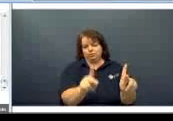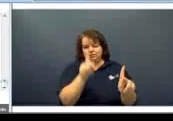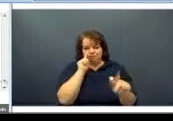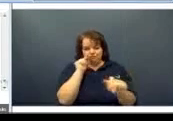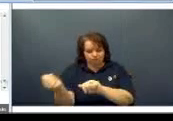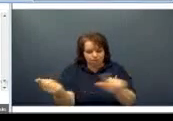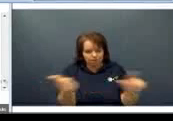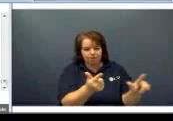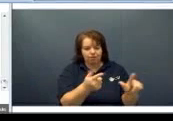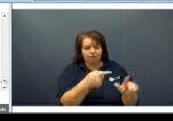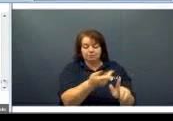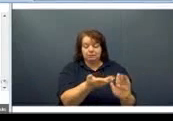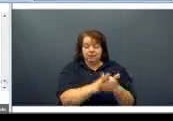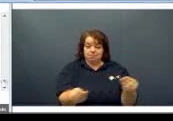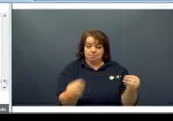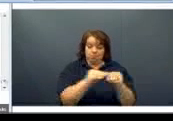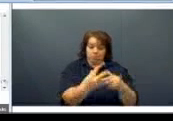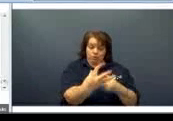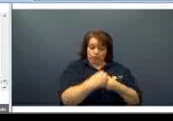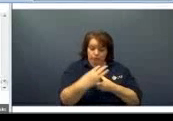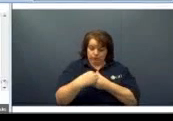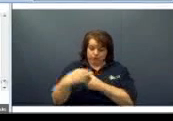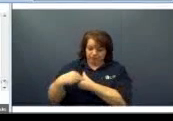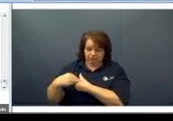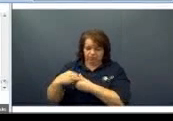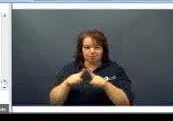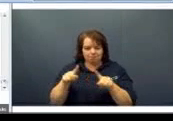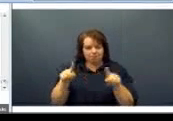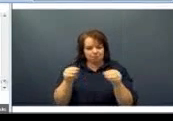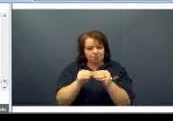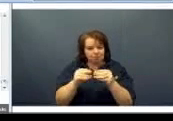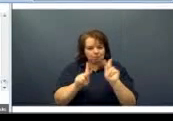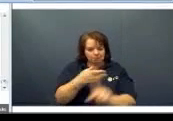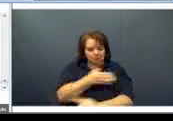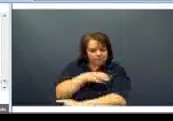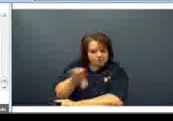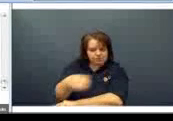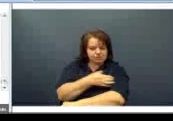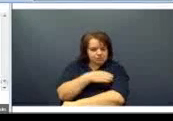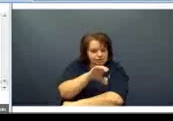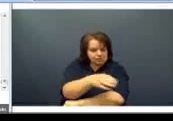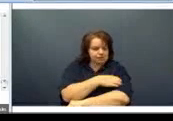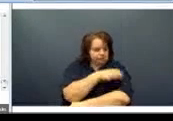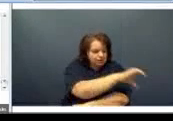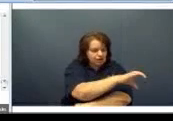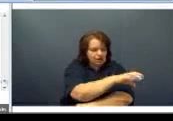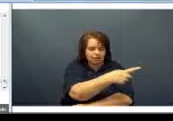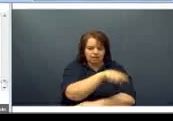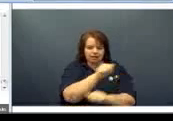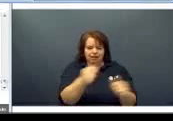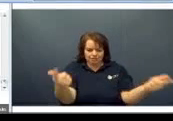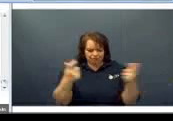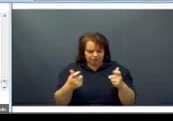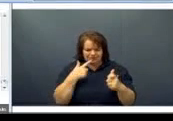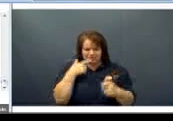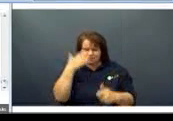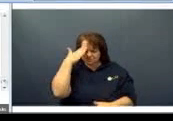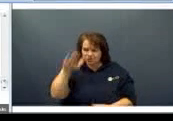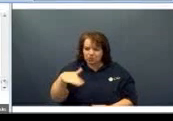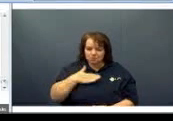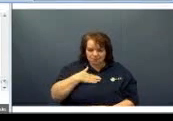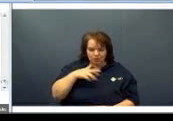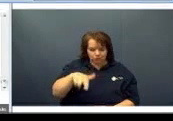And what it did was it enabled it became more inclusive, but it enabled a lot of other people to bring to the table to